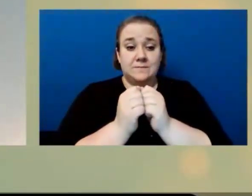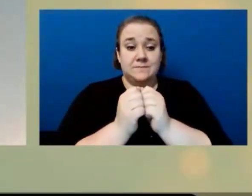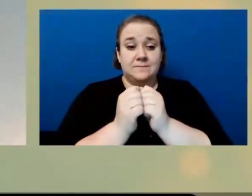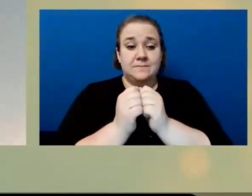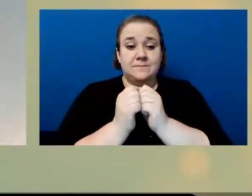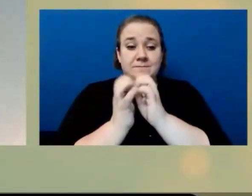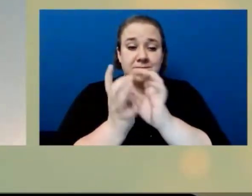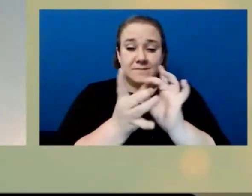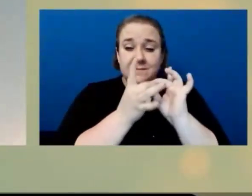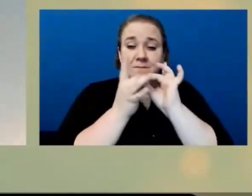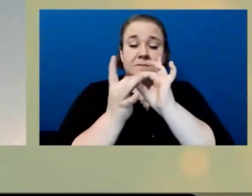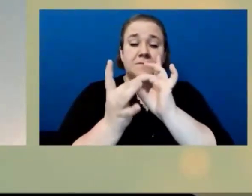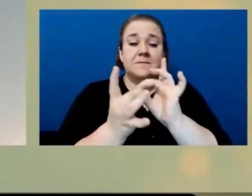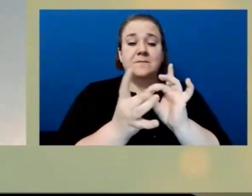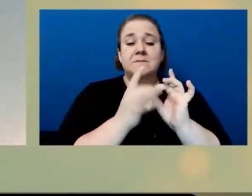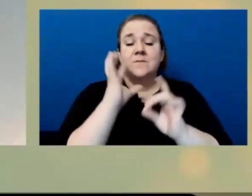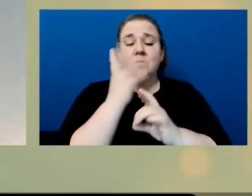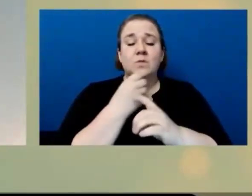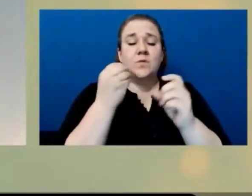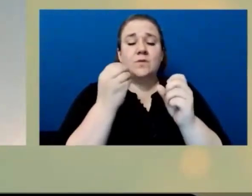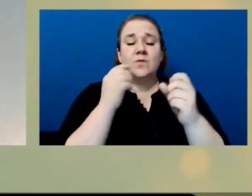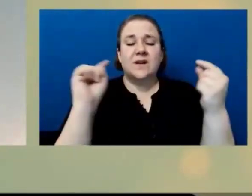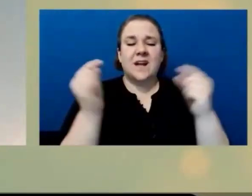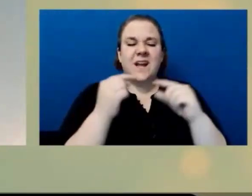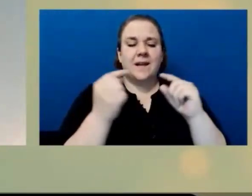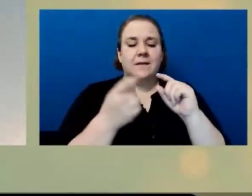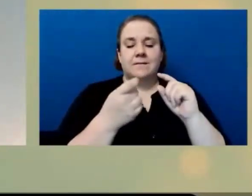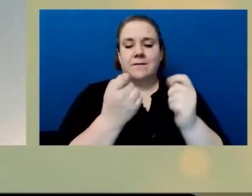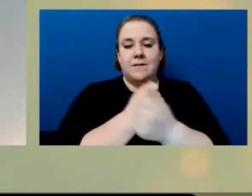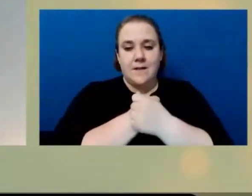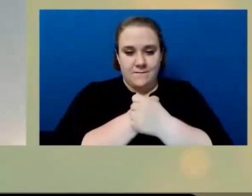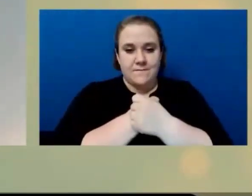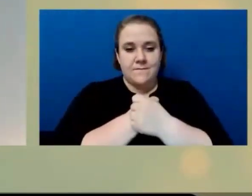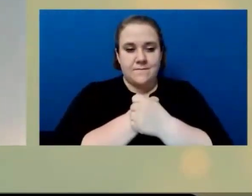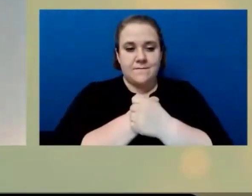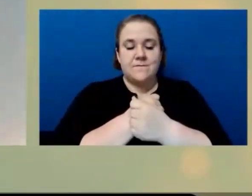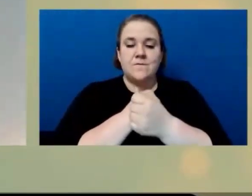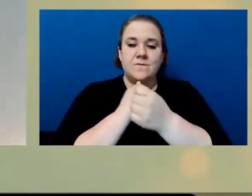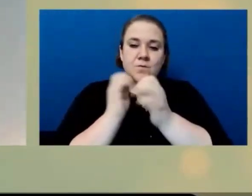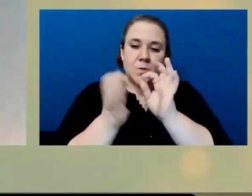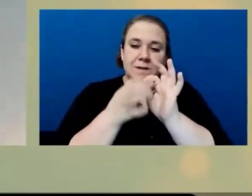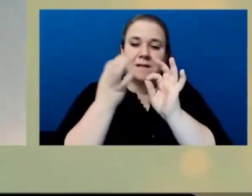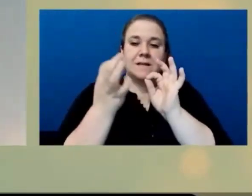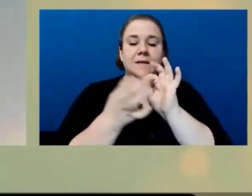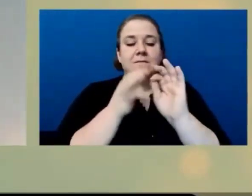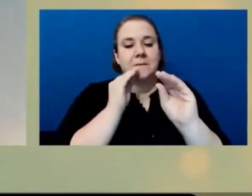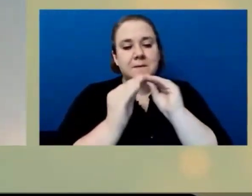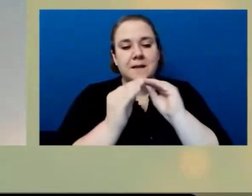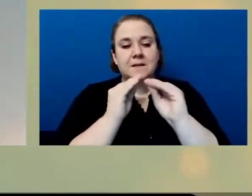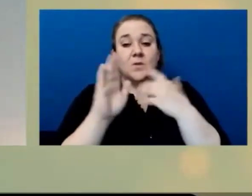By this, the world is sustained. Just these threads, all of